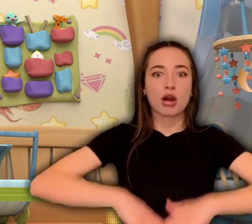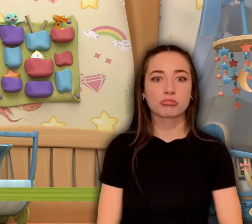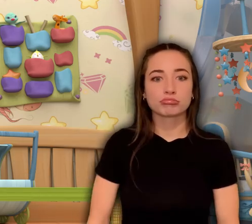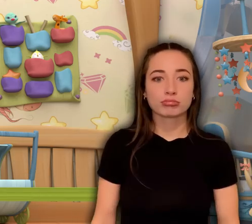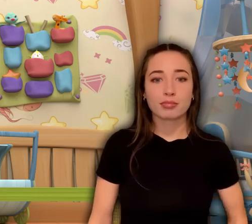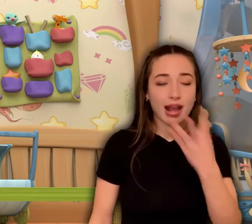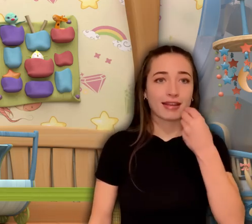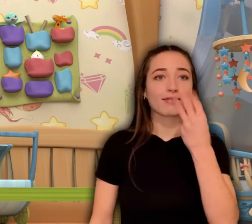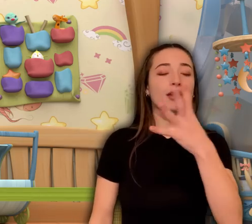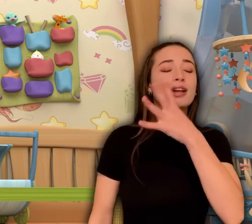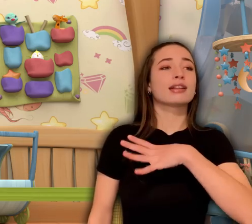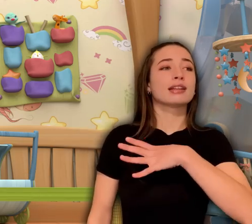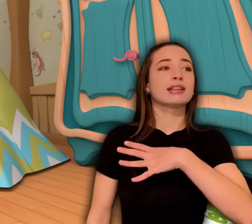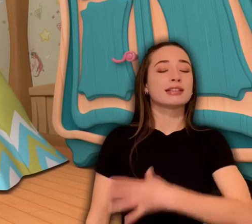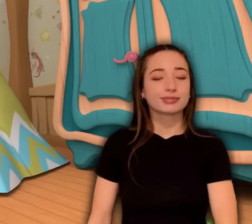falling down